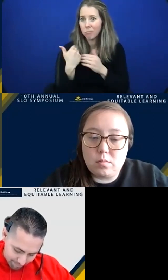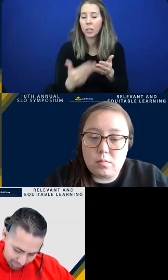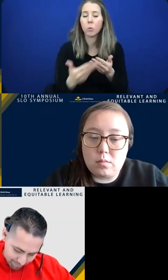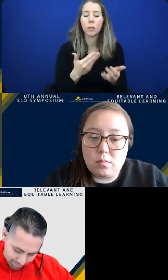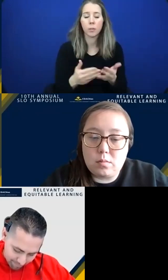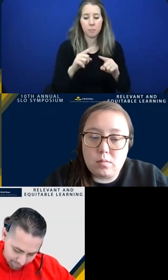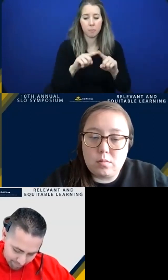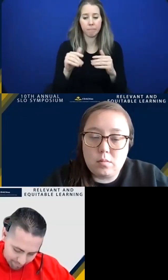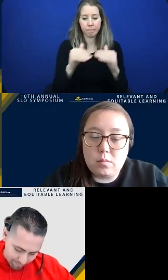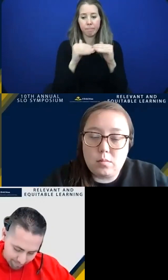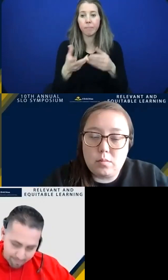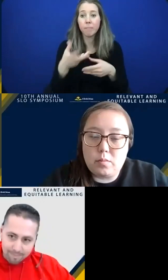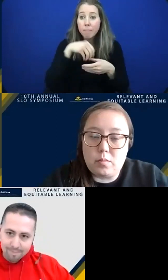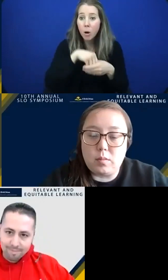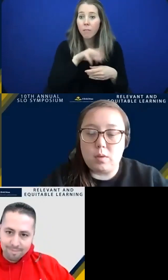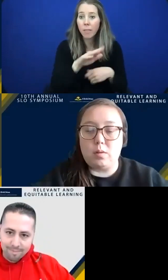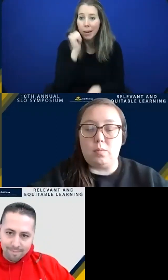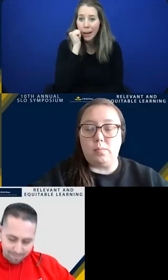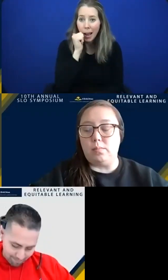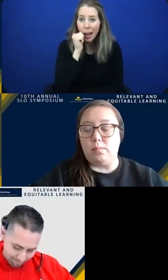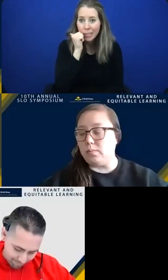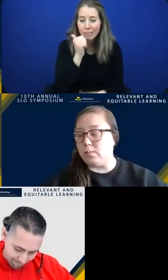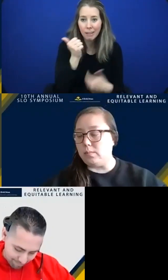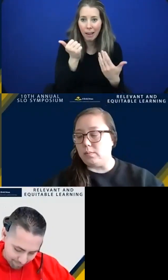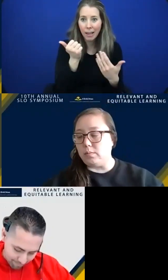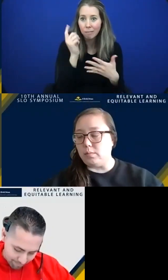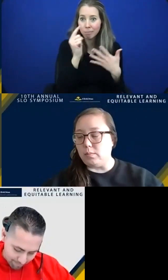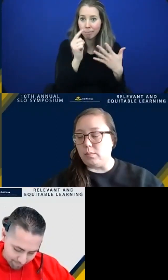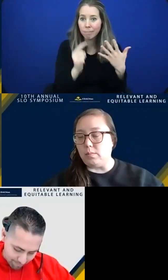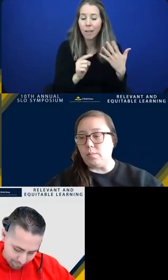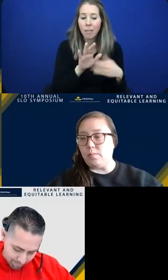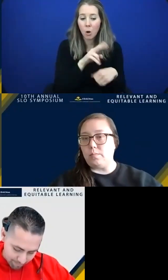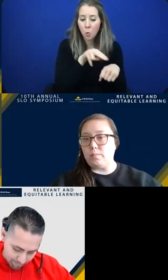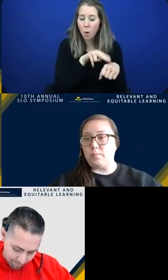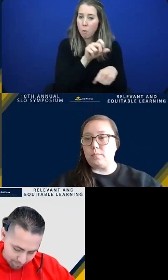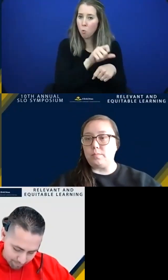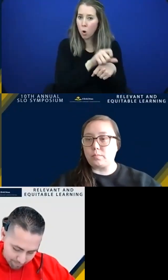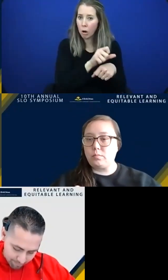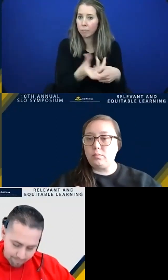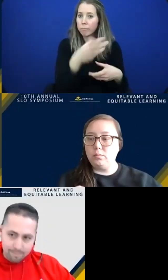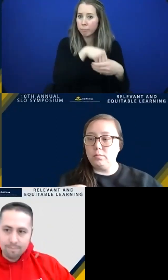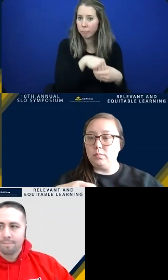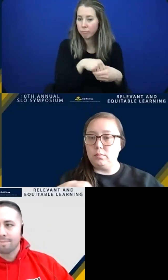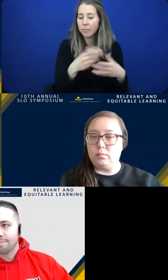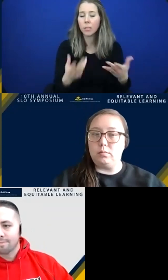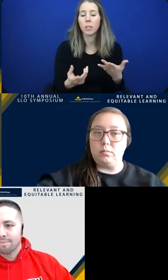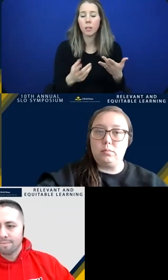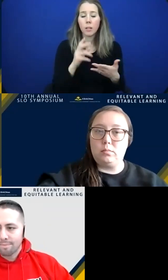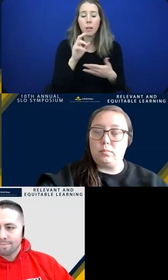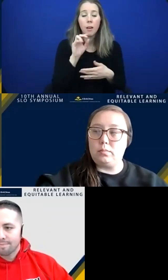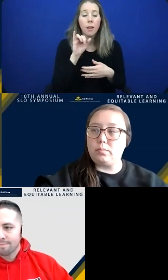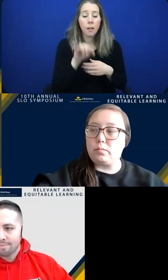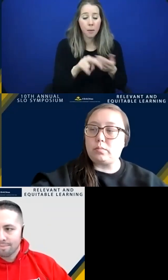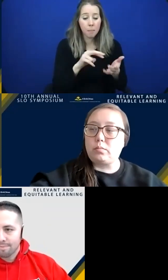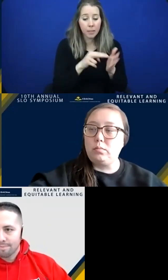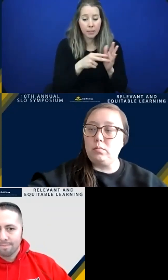it to be part of their everyday considerations and their normal work, so that then they can